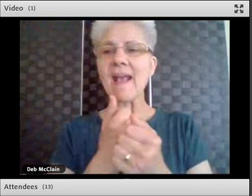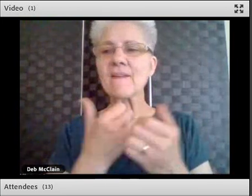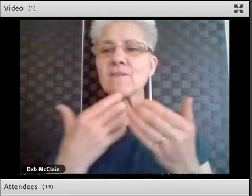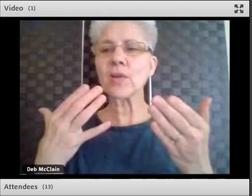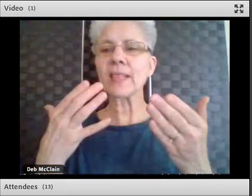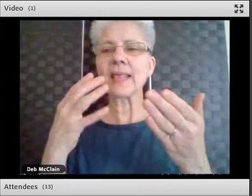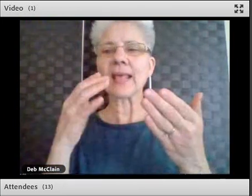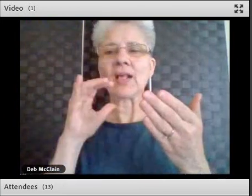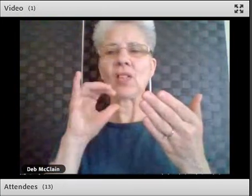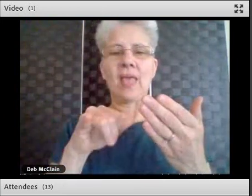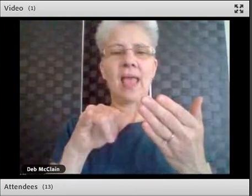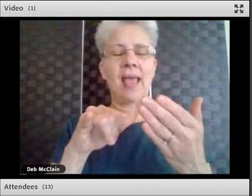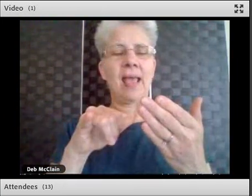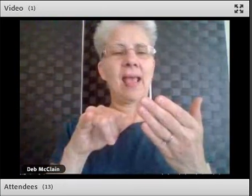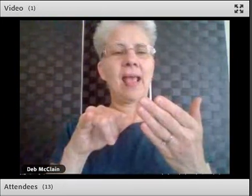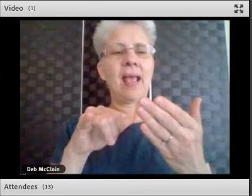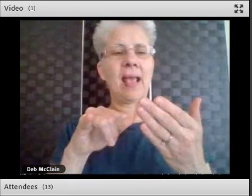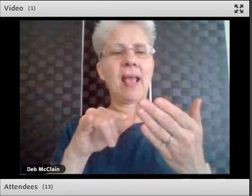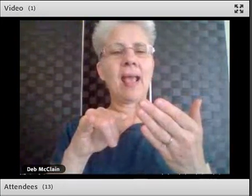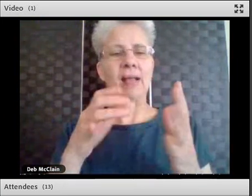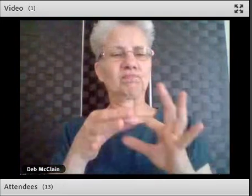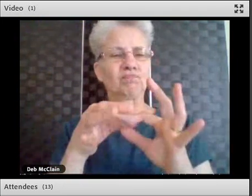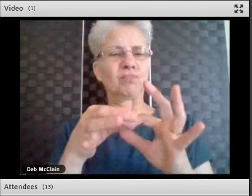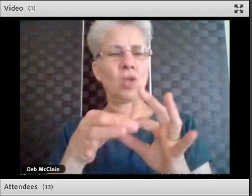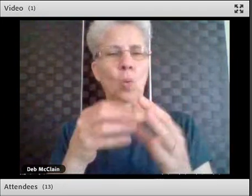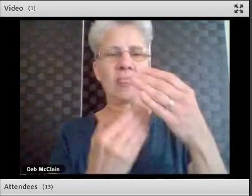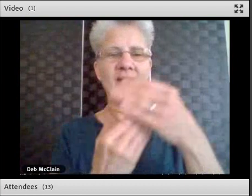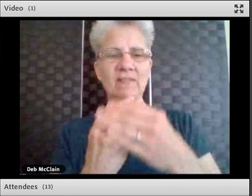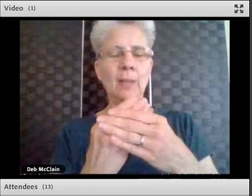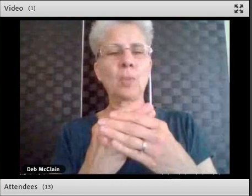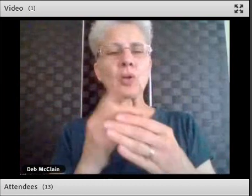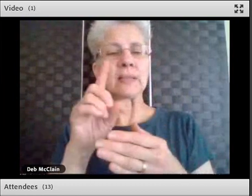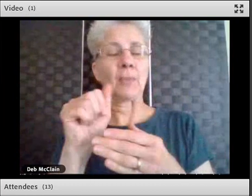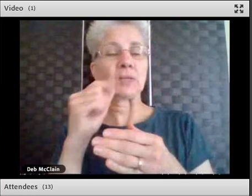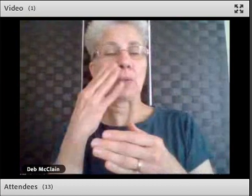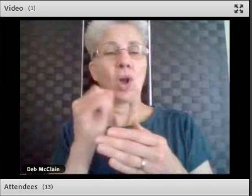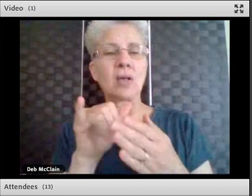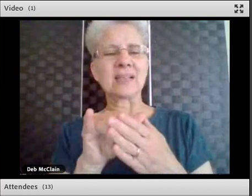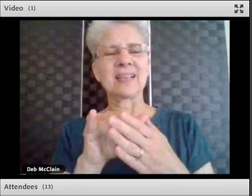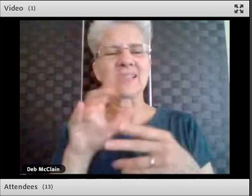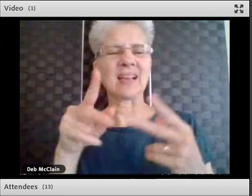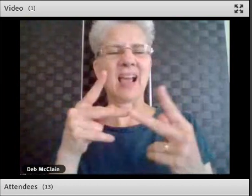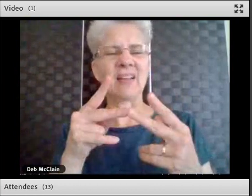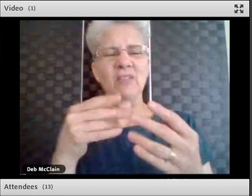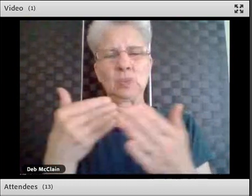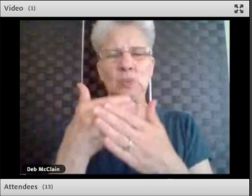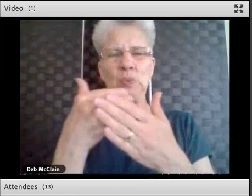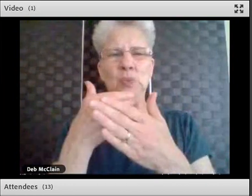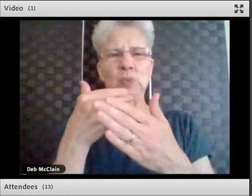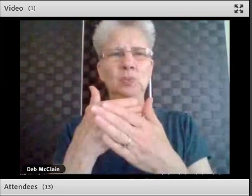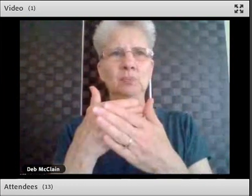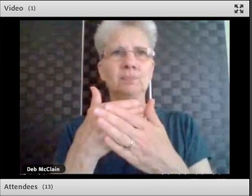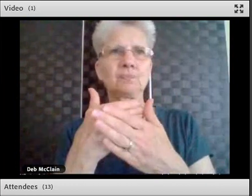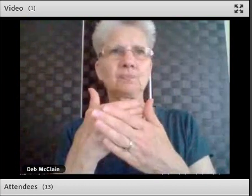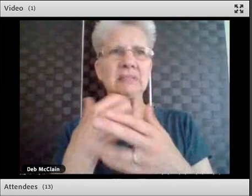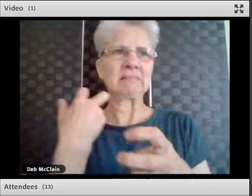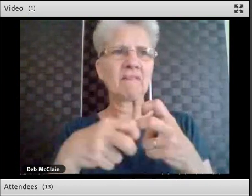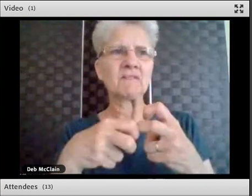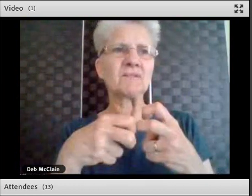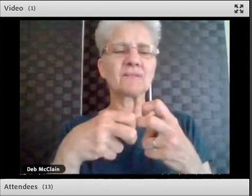everything that tends to manifest itself with invisible disabilities, because it's sort of a whole new and